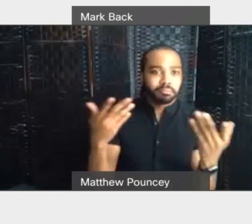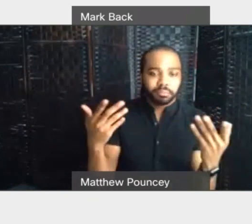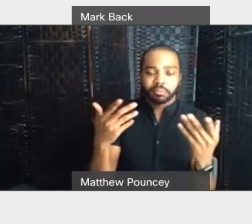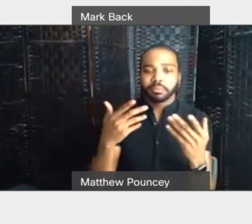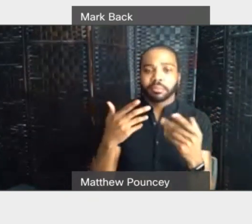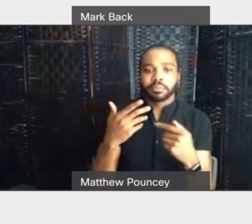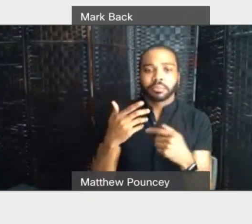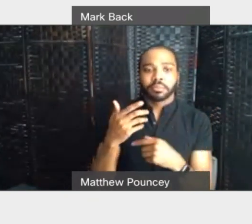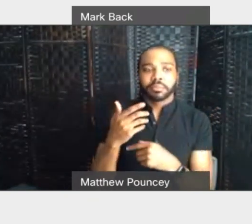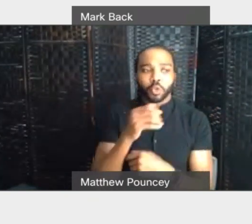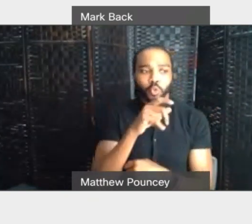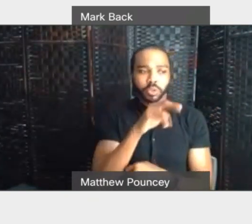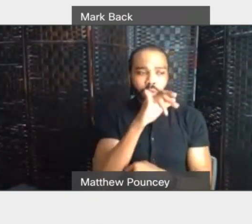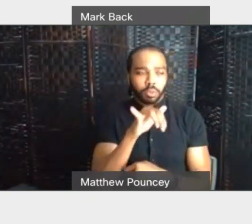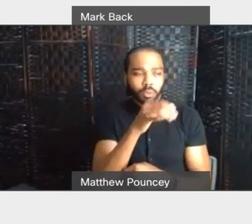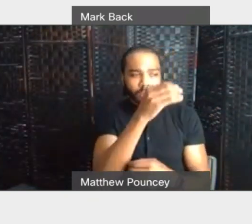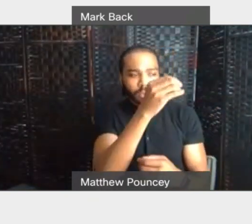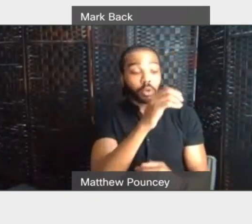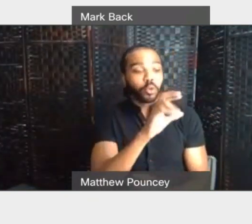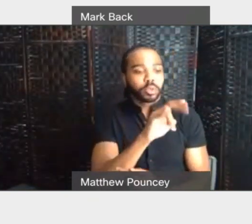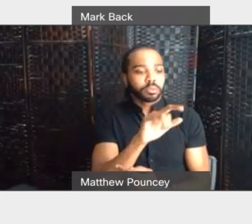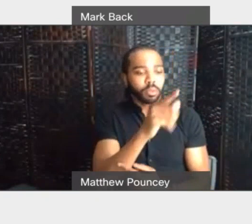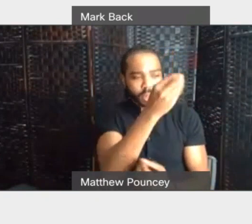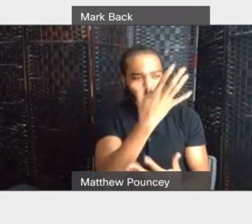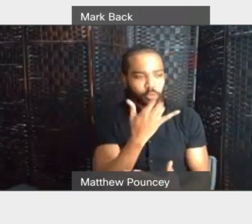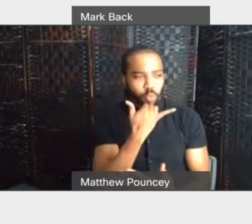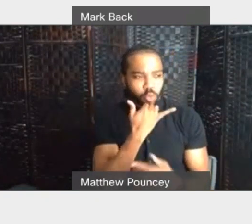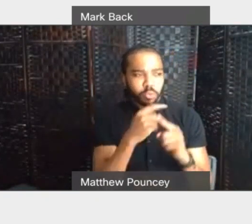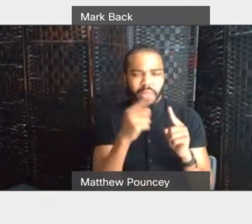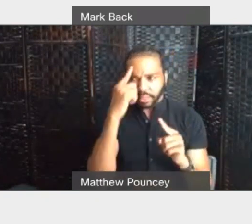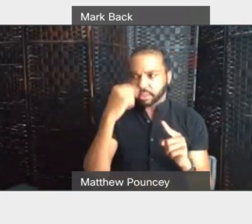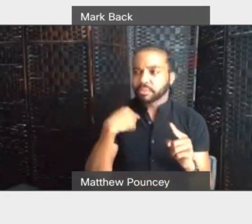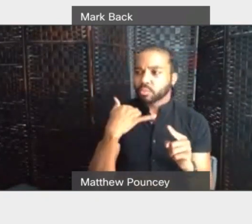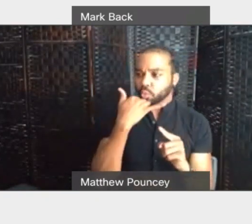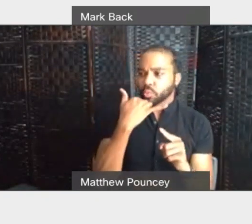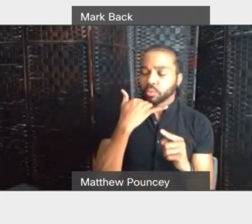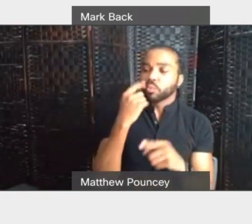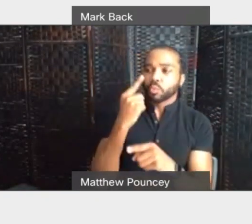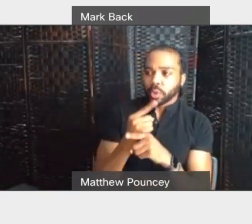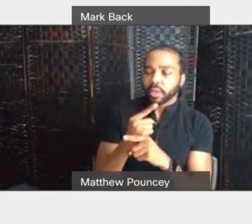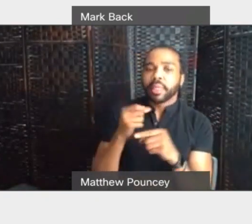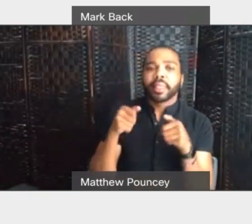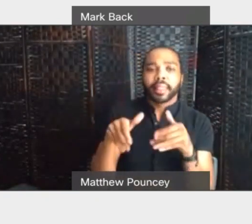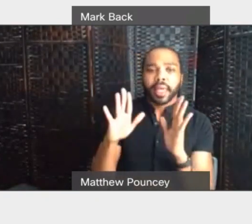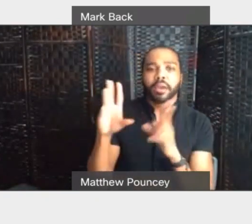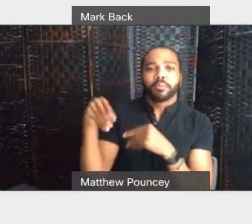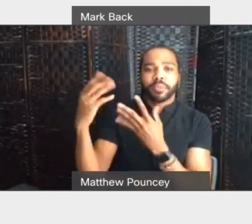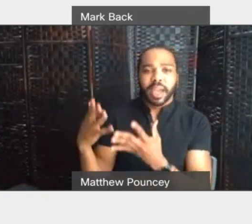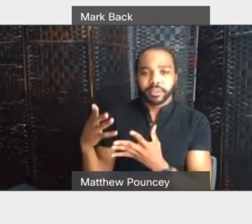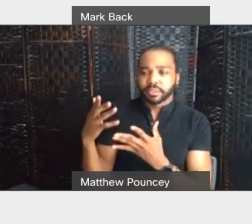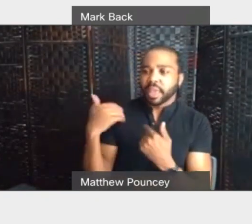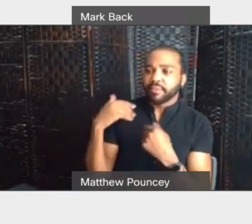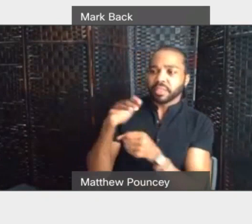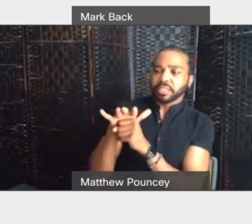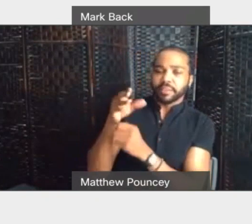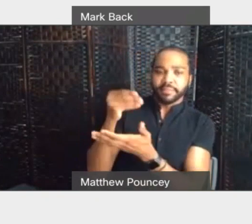Crystal could correct me if I'm wrong, but I'm pretty certain that's true. That would allow providers sufficient funds to